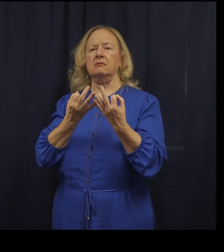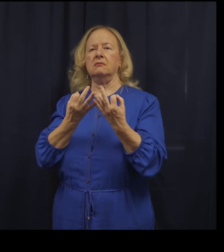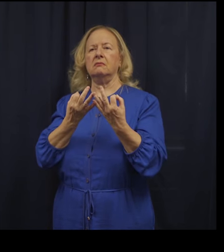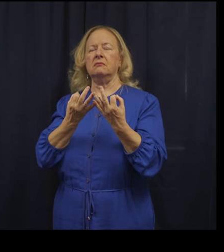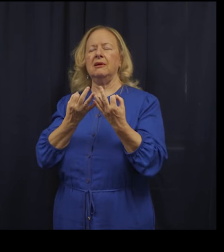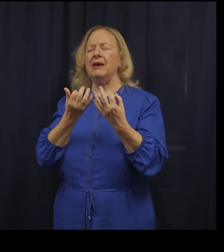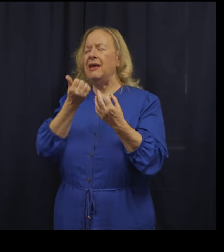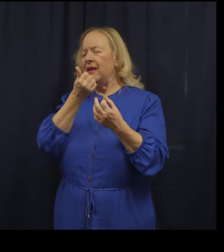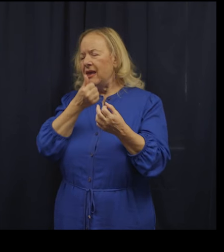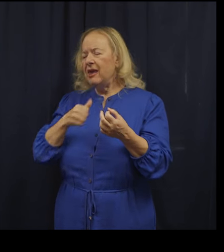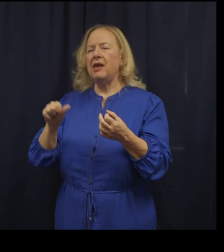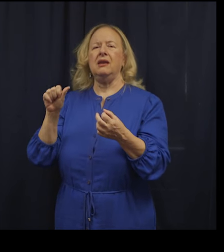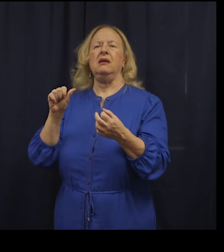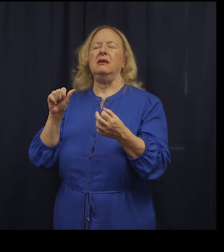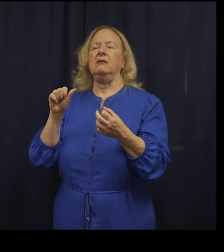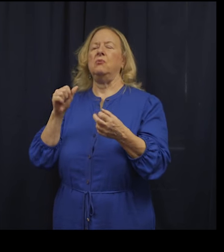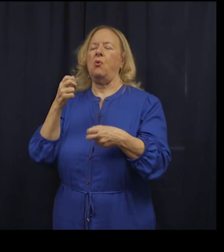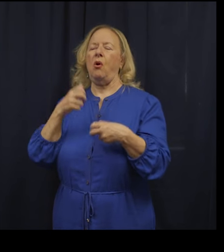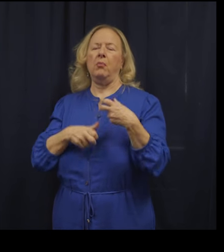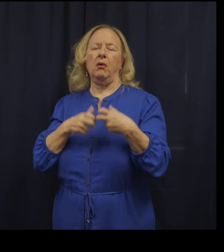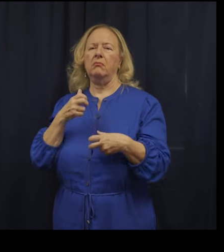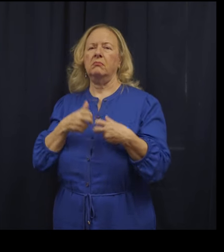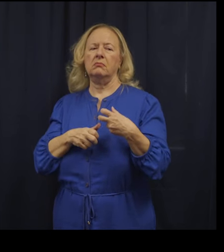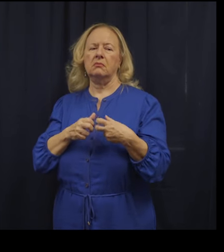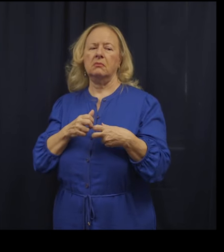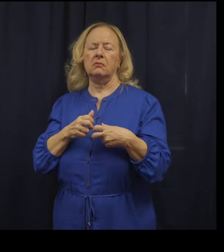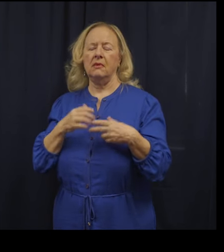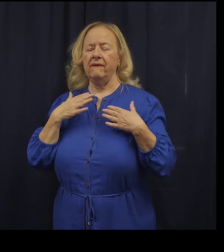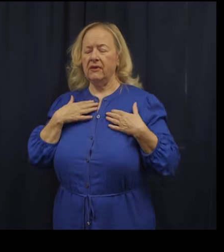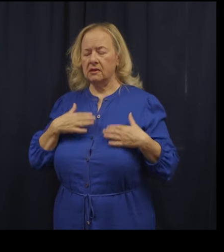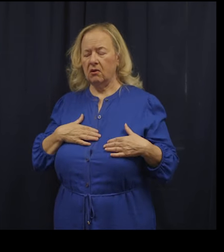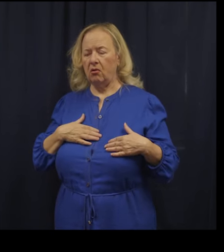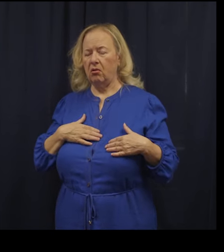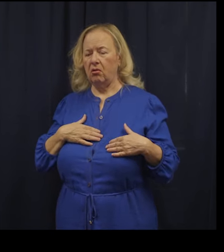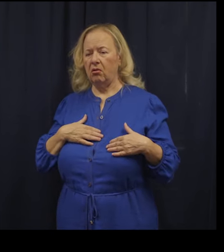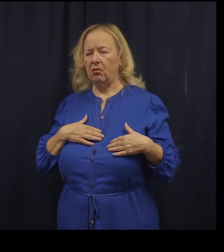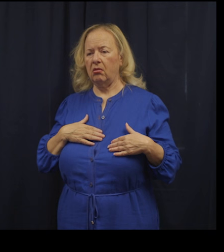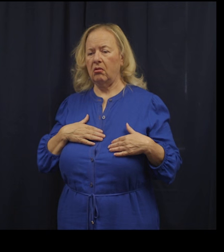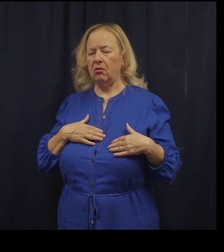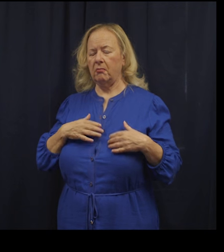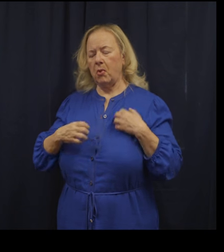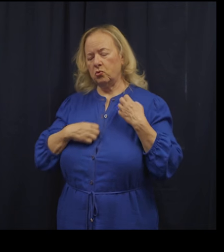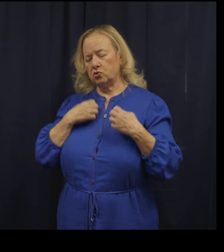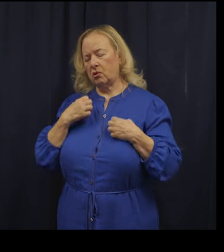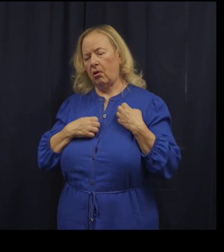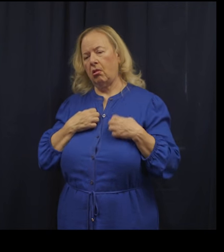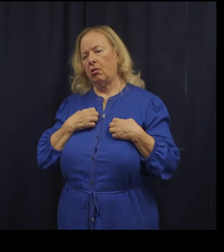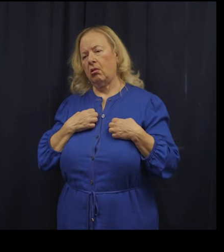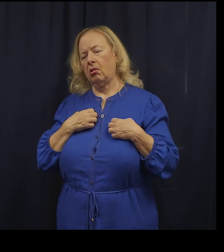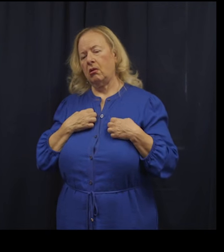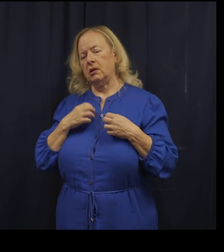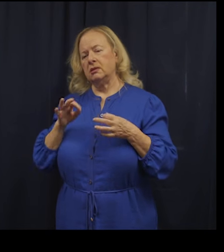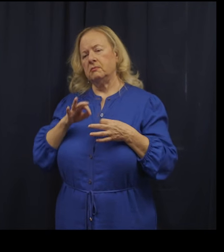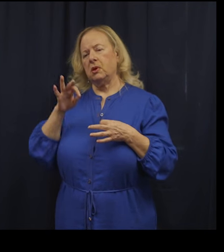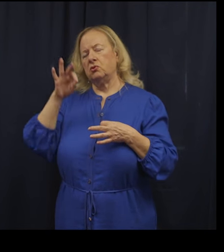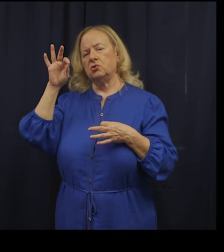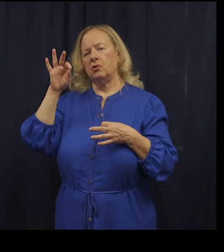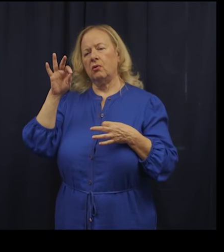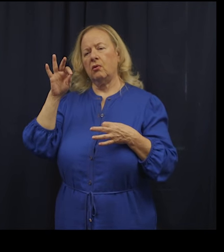have any kind of a infirmity, be it a physical infirmity, emotional,